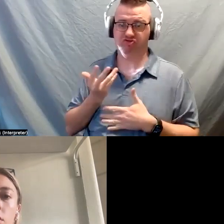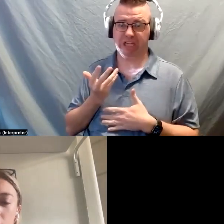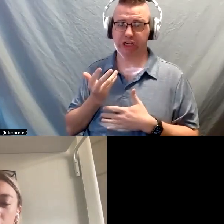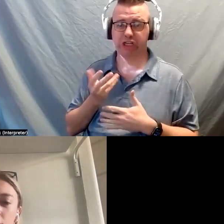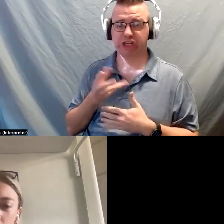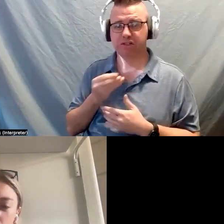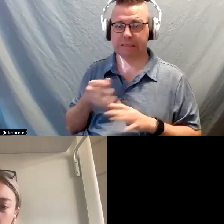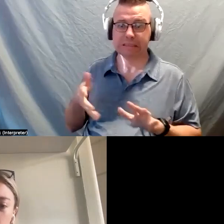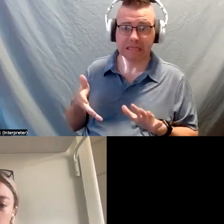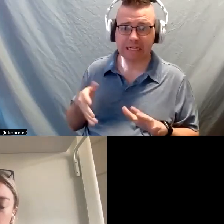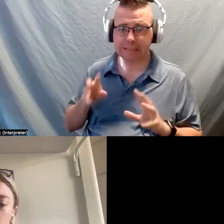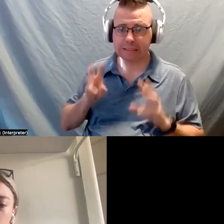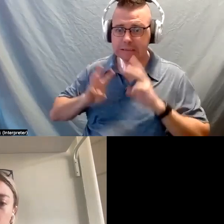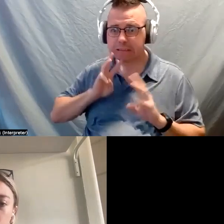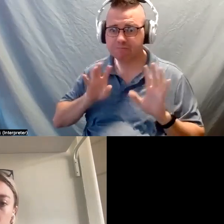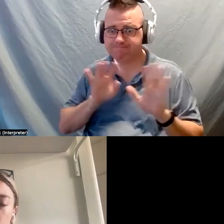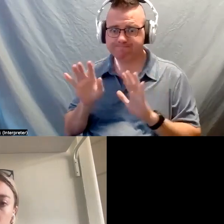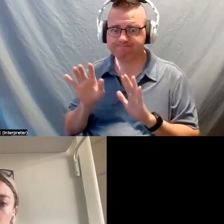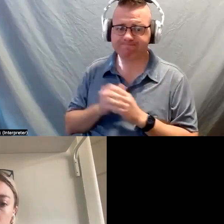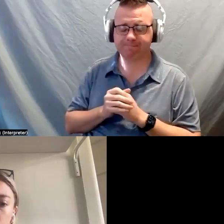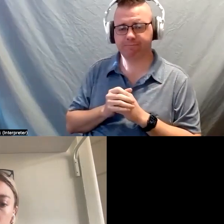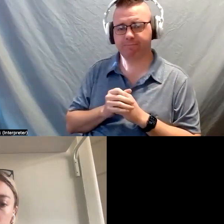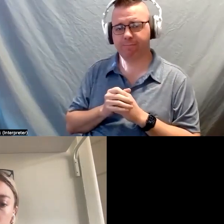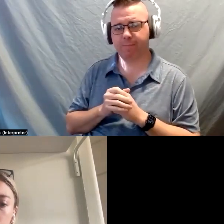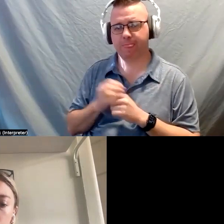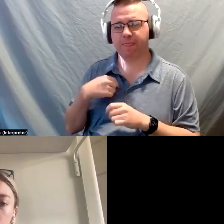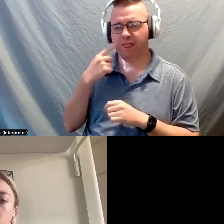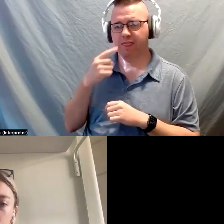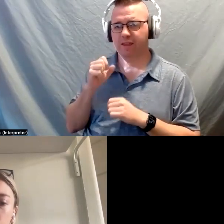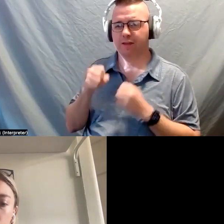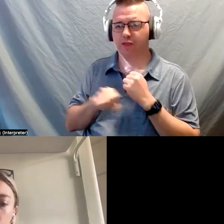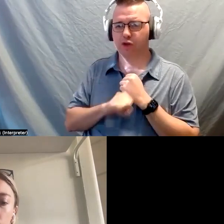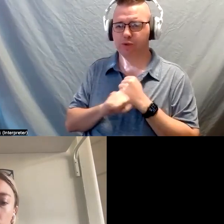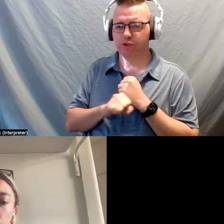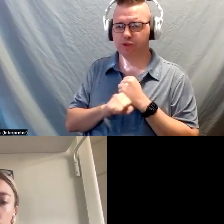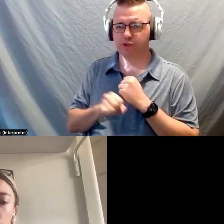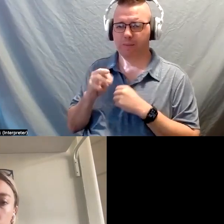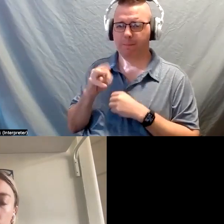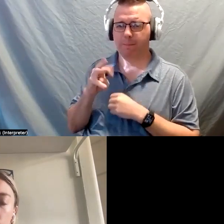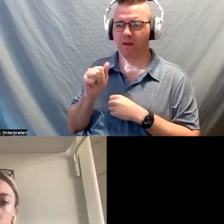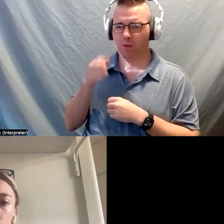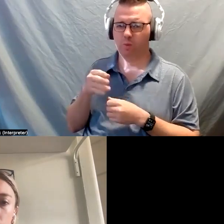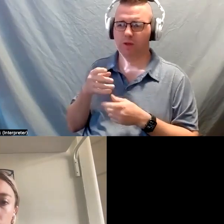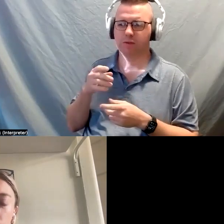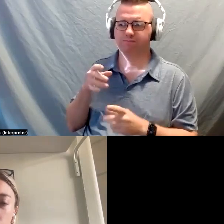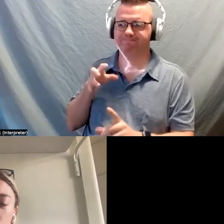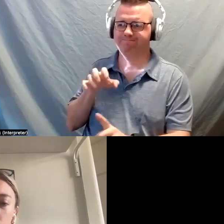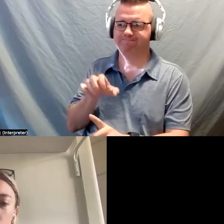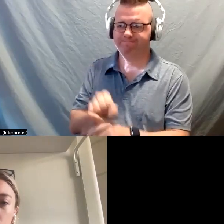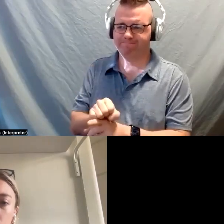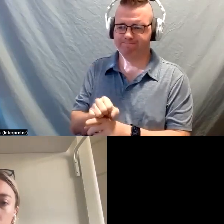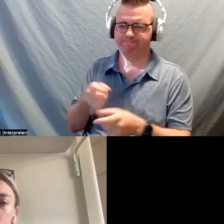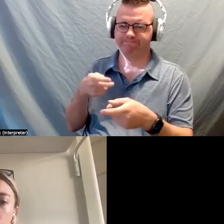of anxiety. And I think the commercial media will always, I'm afraid, be drawn